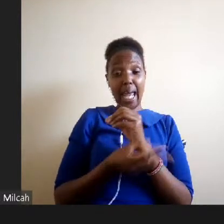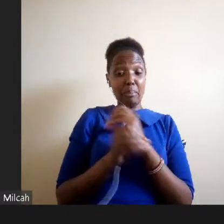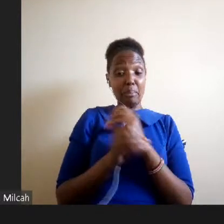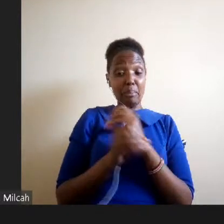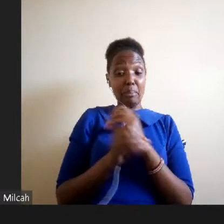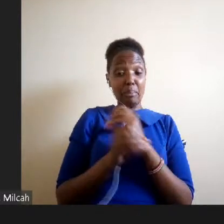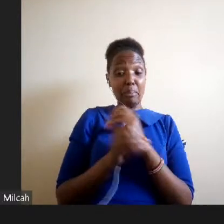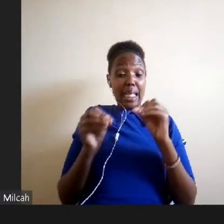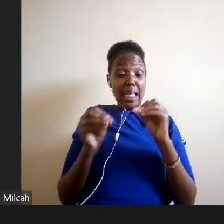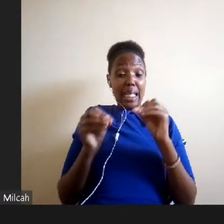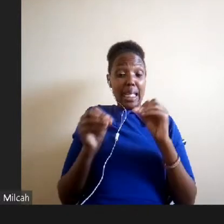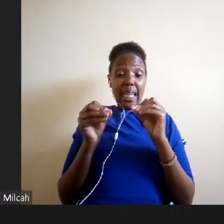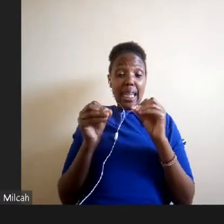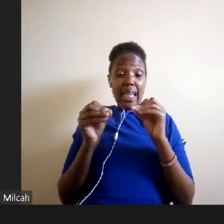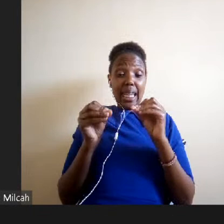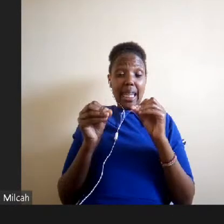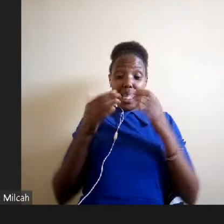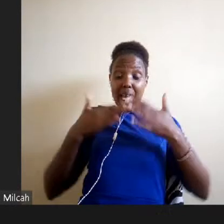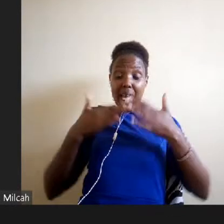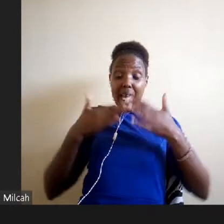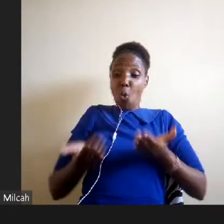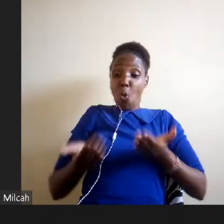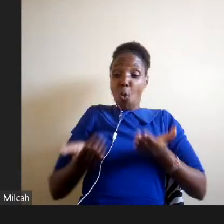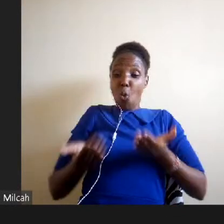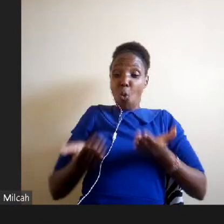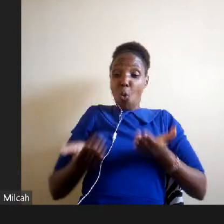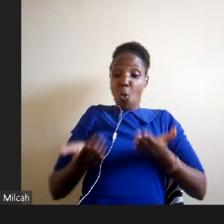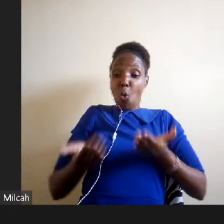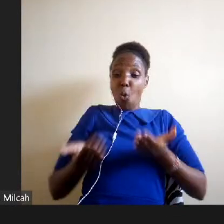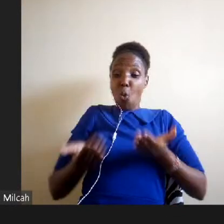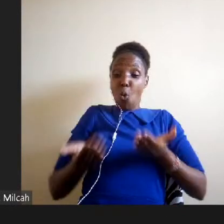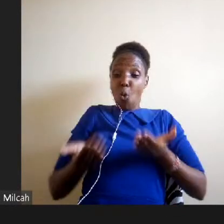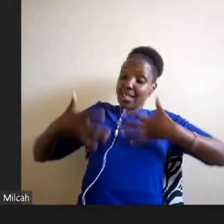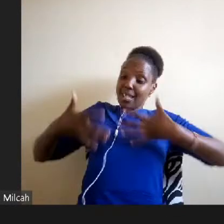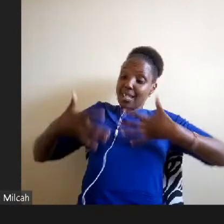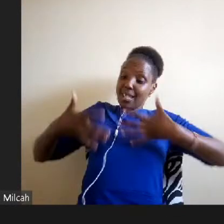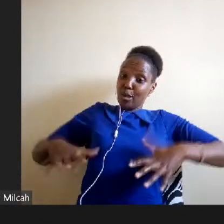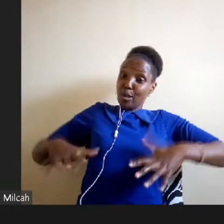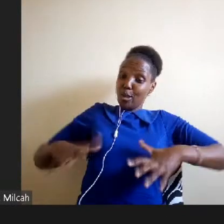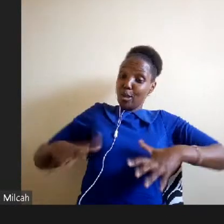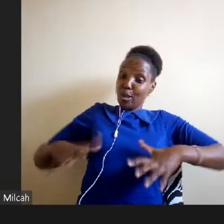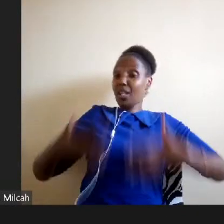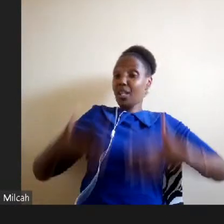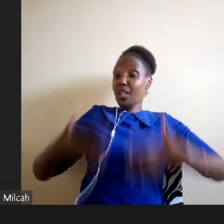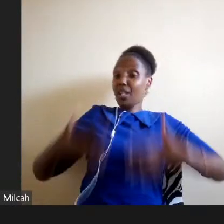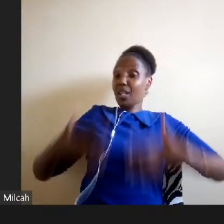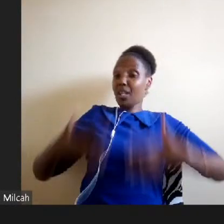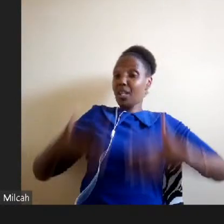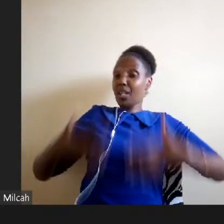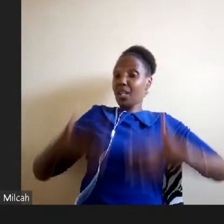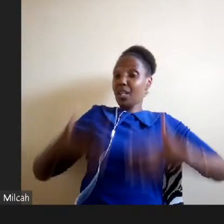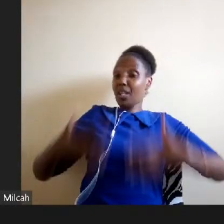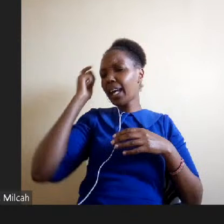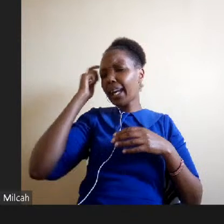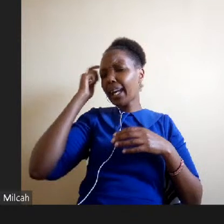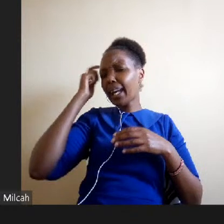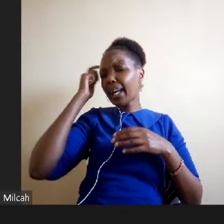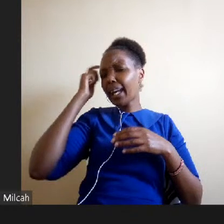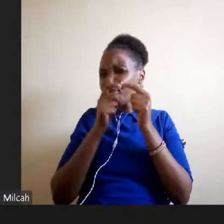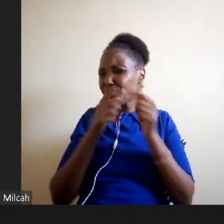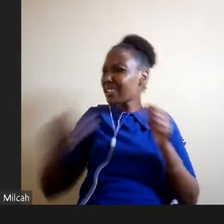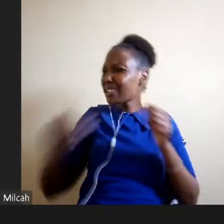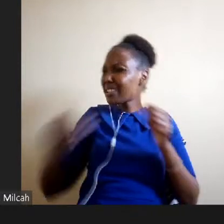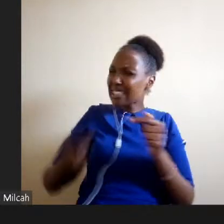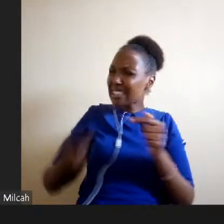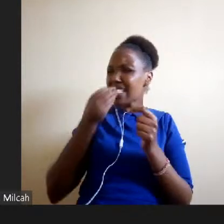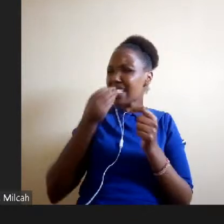gain, that is also a big red sign. And then having headaches, stomach aches, and eating trouble. And I think one